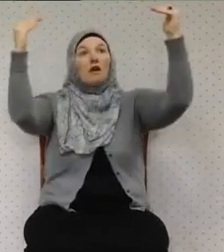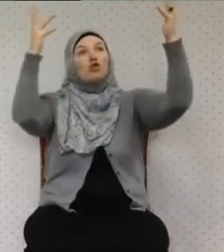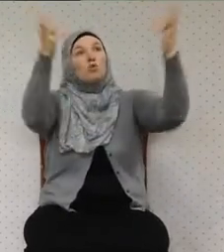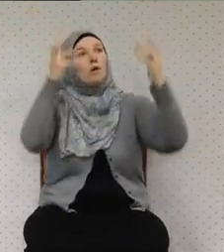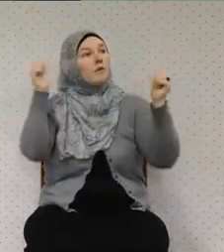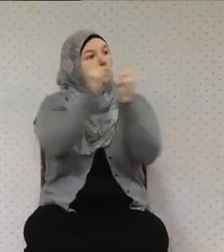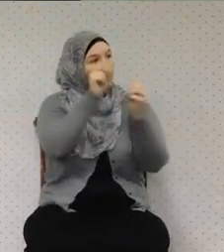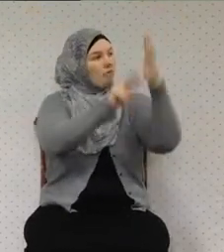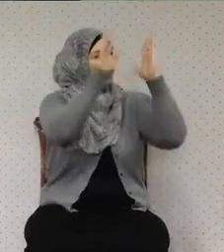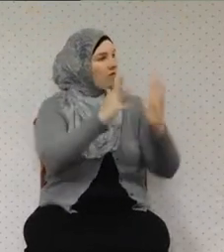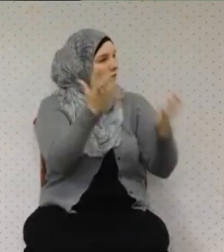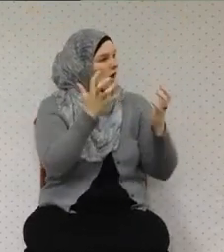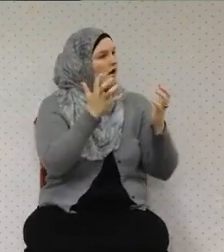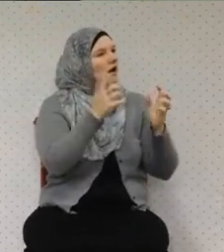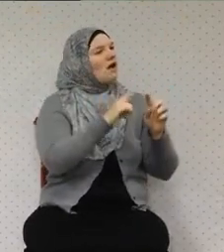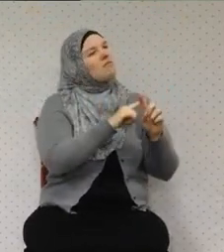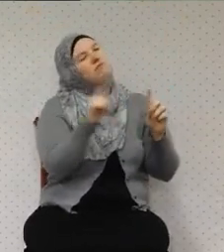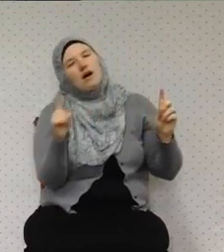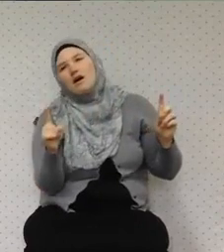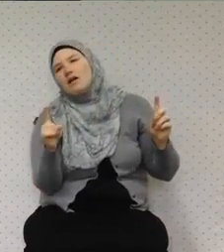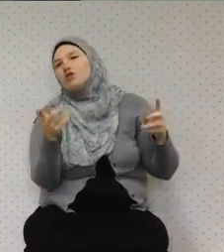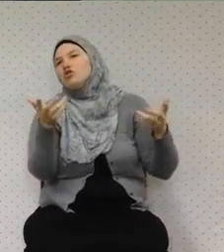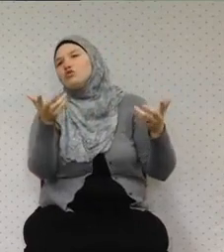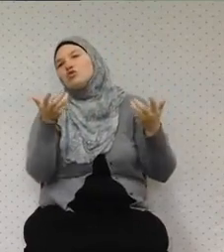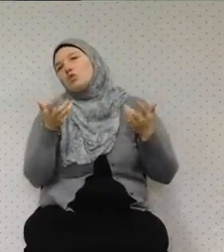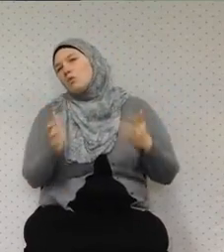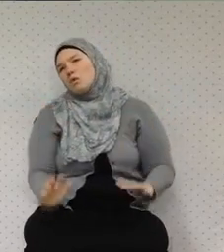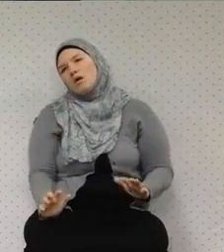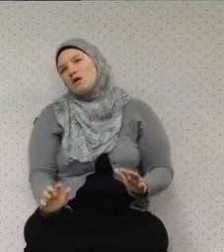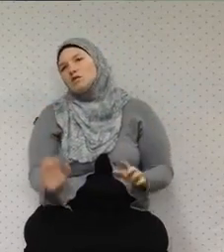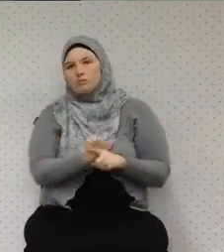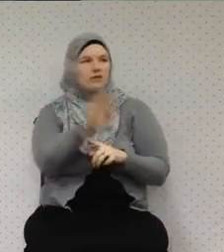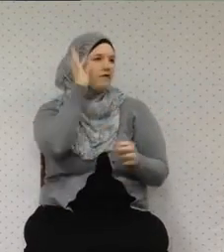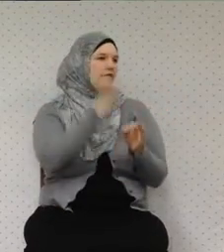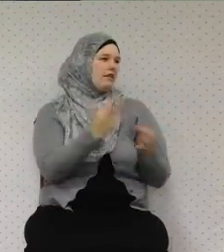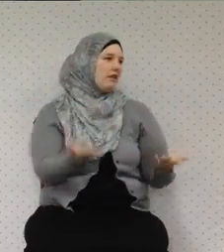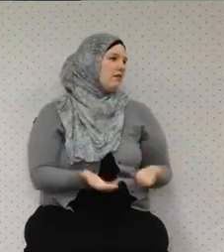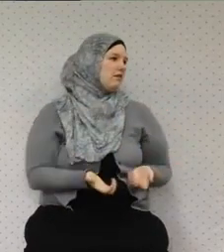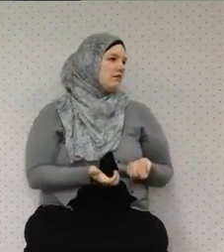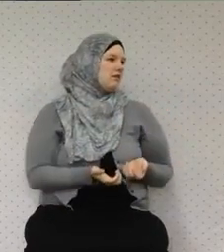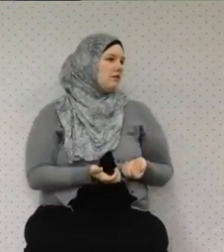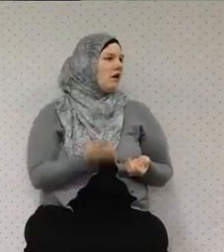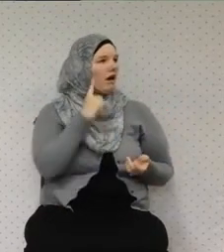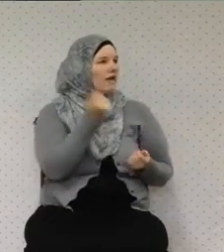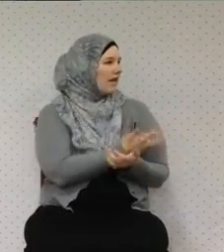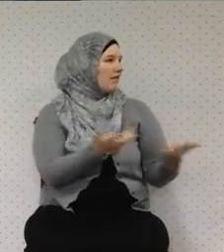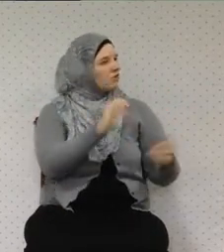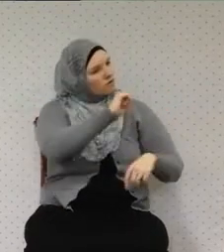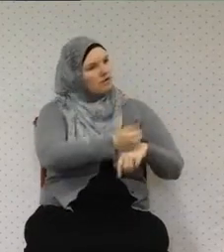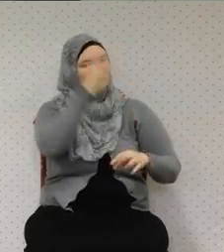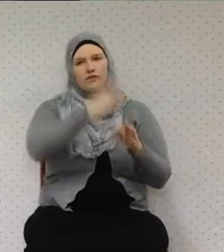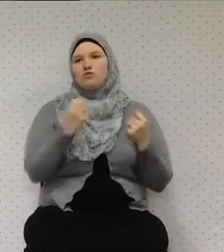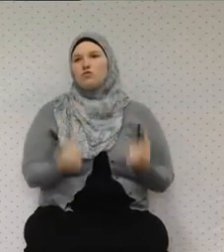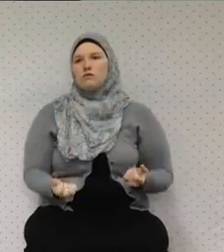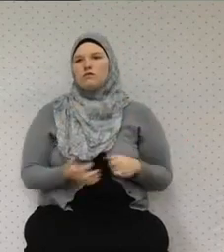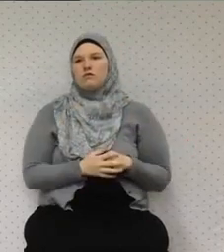paradise. But you don't want to take a little risk of anything to establish your